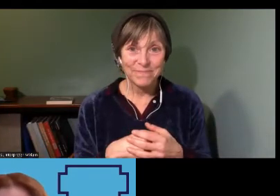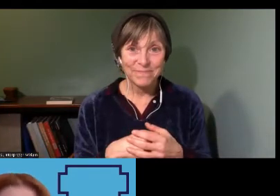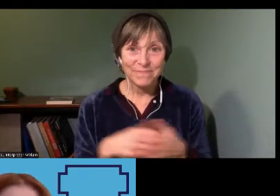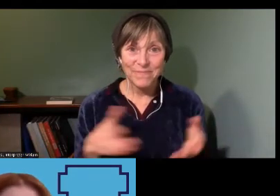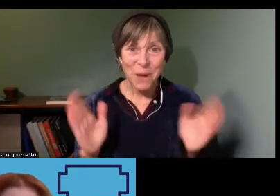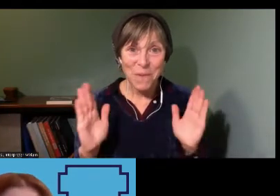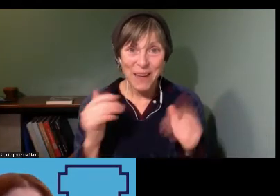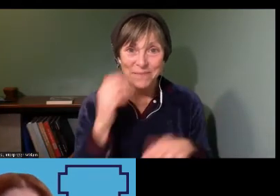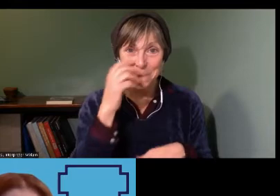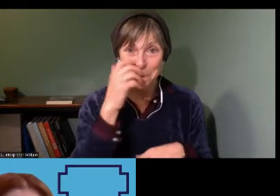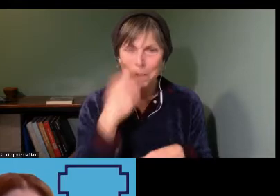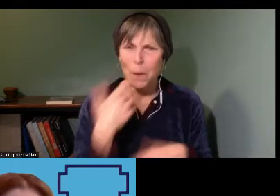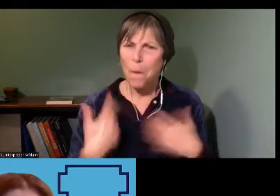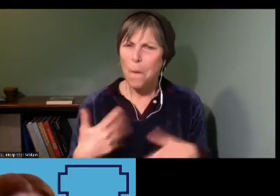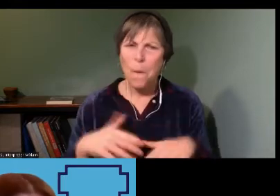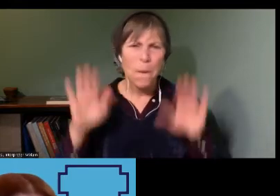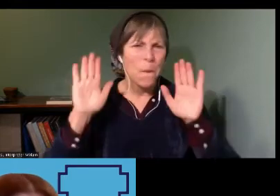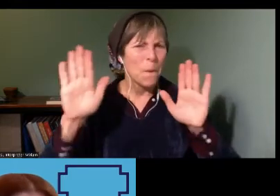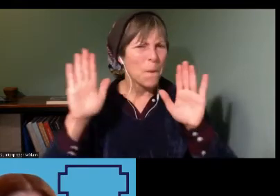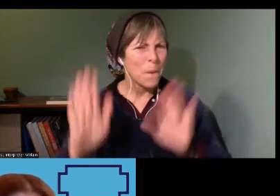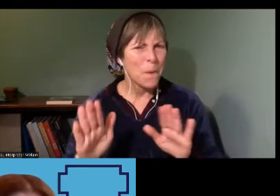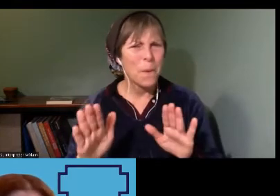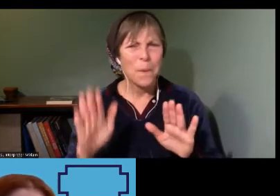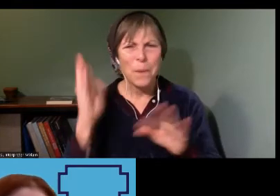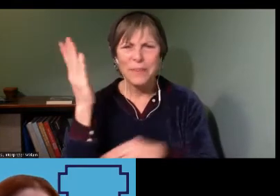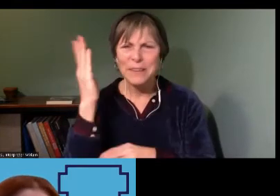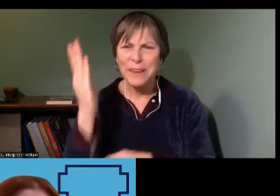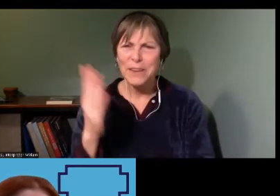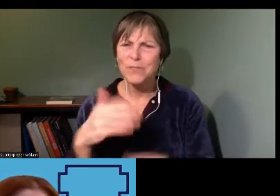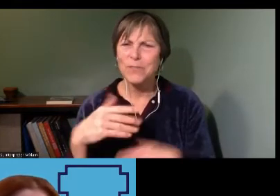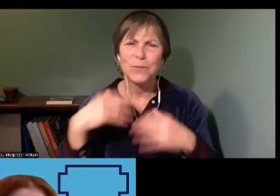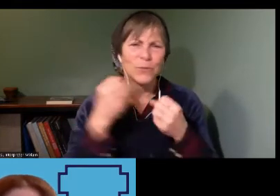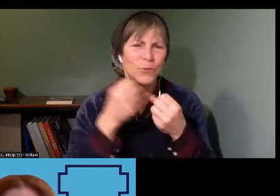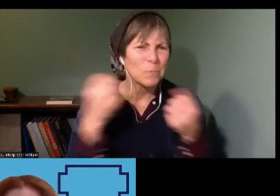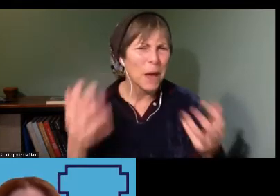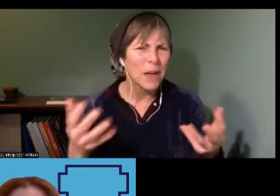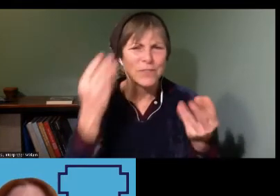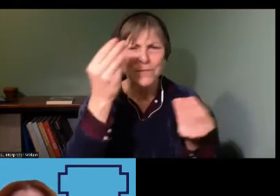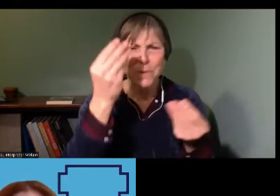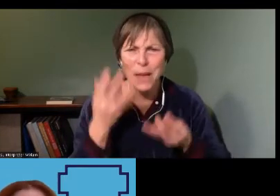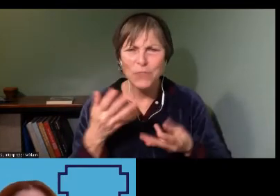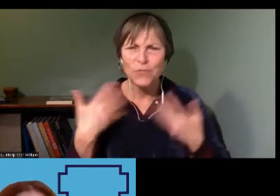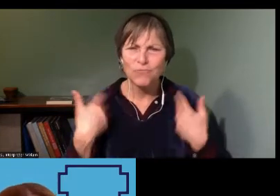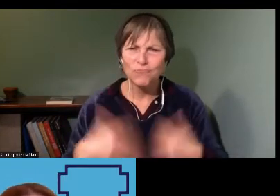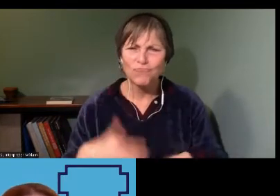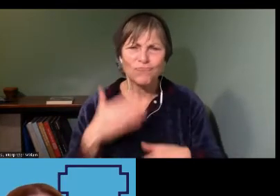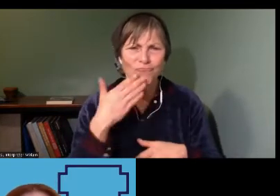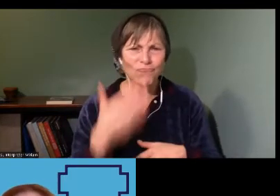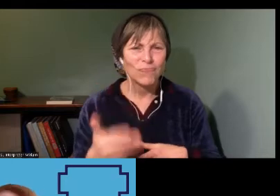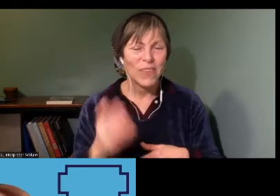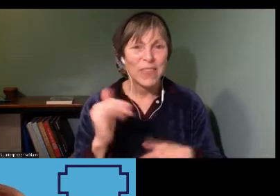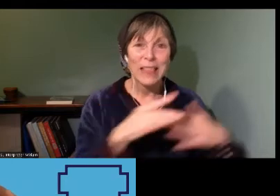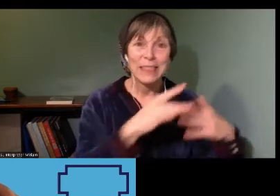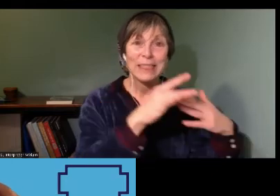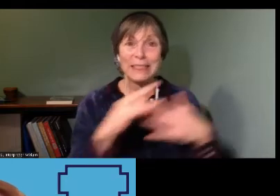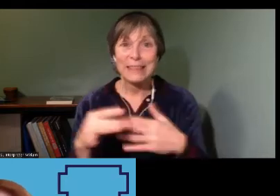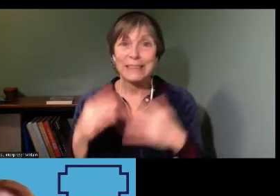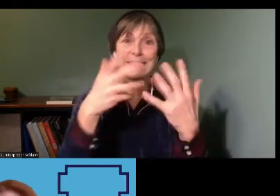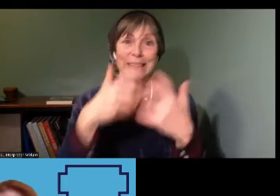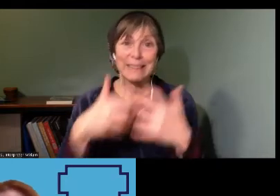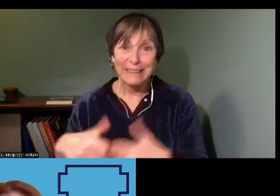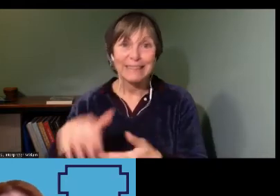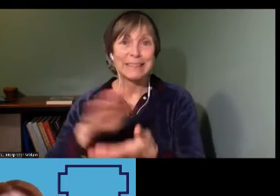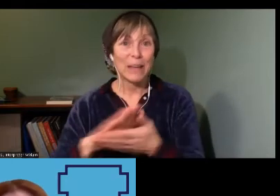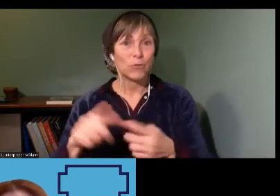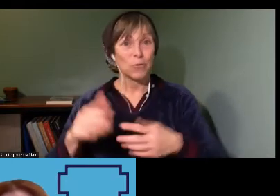right this is a really fabulous and informative presentation um i think it leads in very nicely to like what i am going to